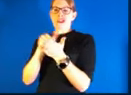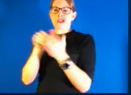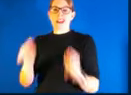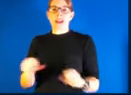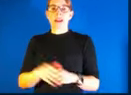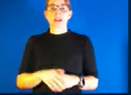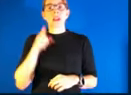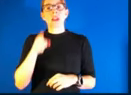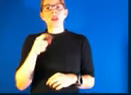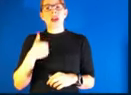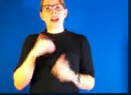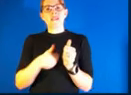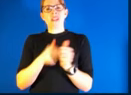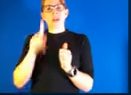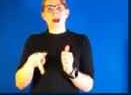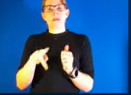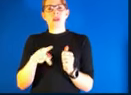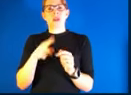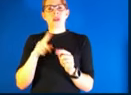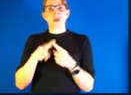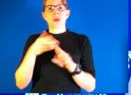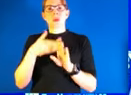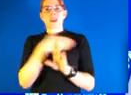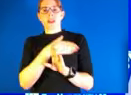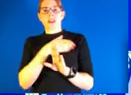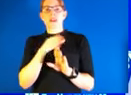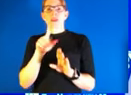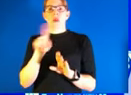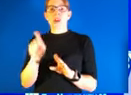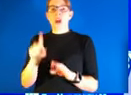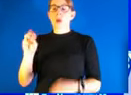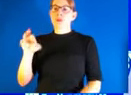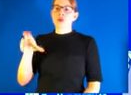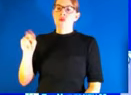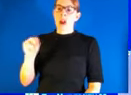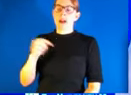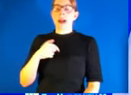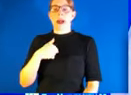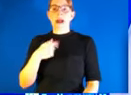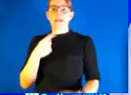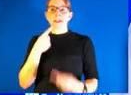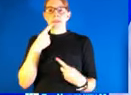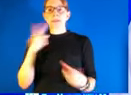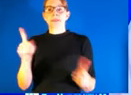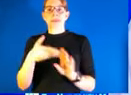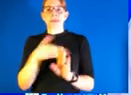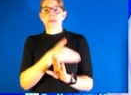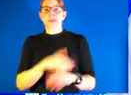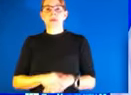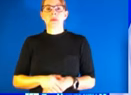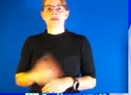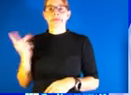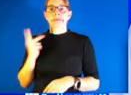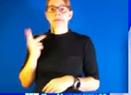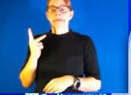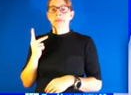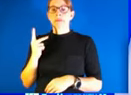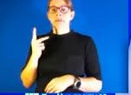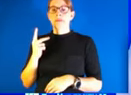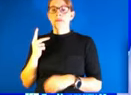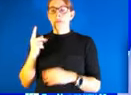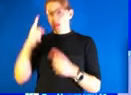follow-up to a previous question. I want to answer that first question about Omicron. I've gone on the record, and certainly Dr. Stites and I don't necessarily see eye to eye to that.